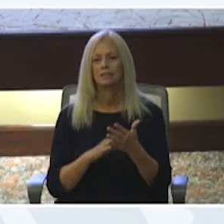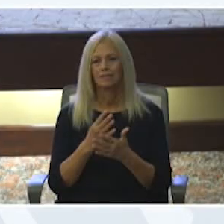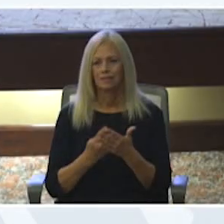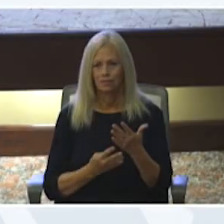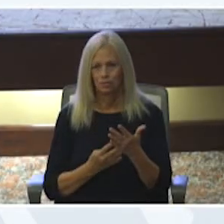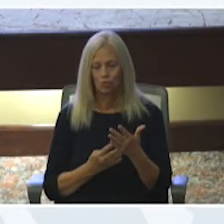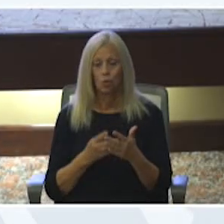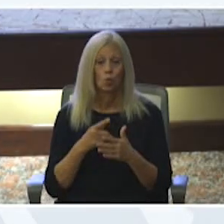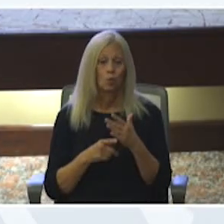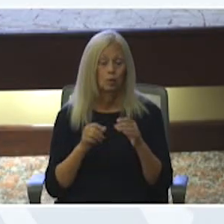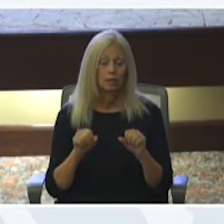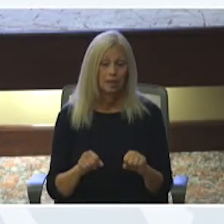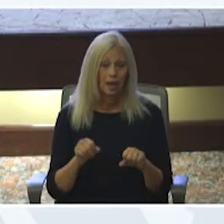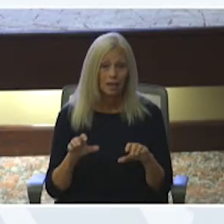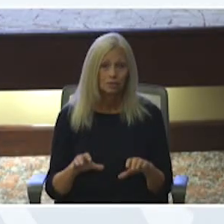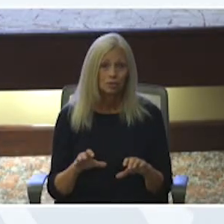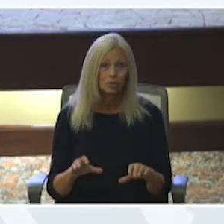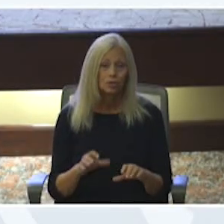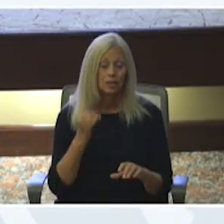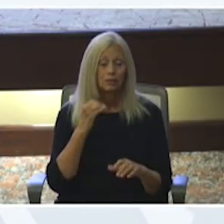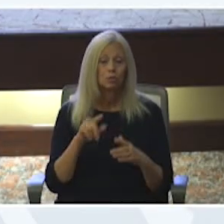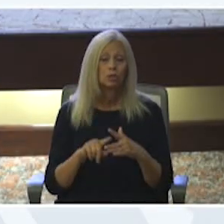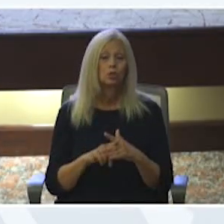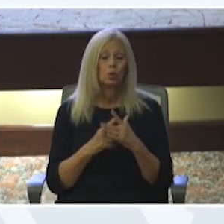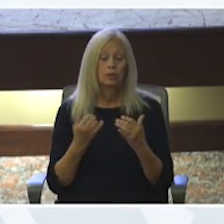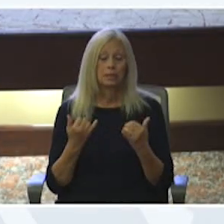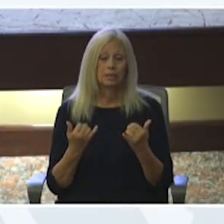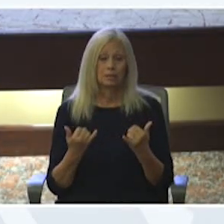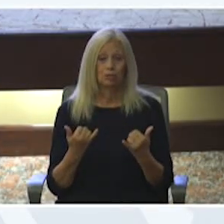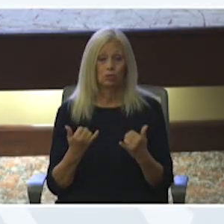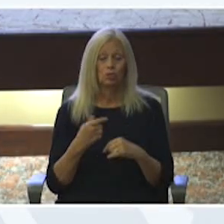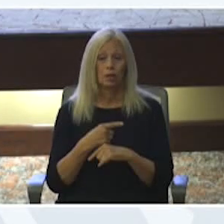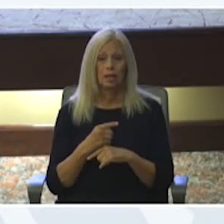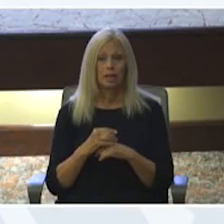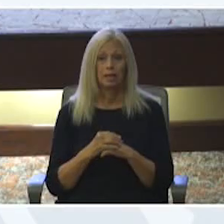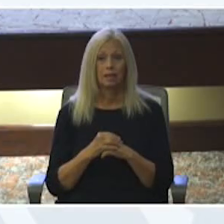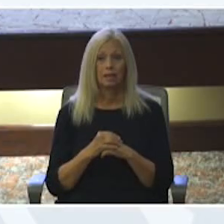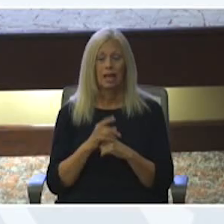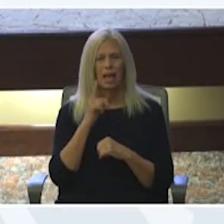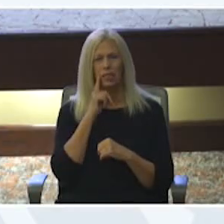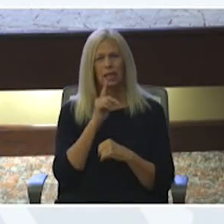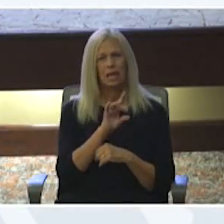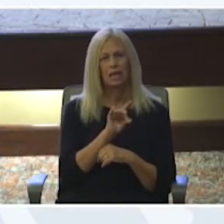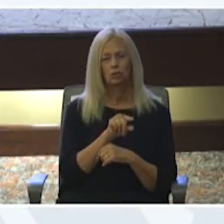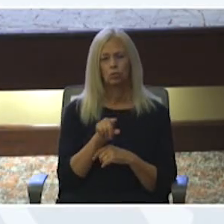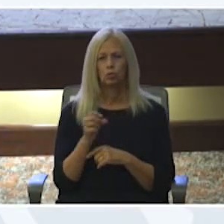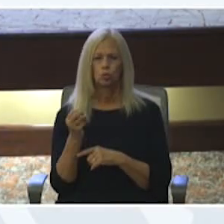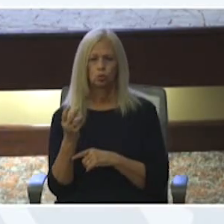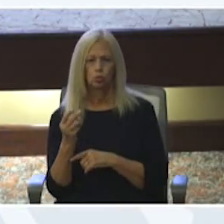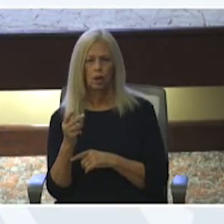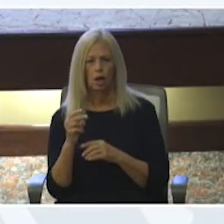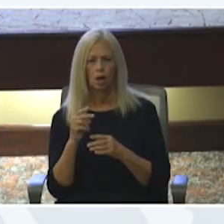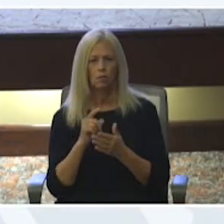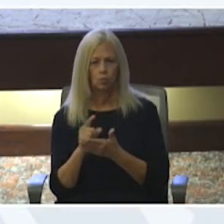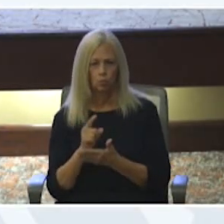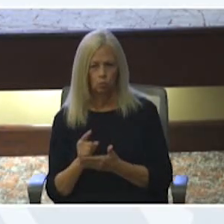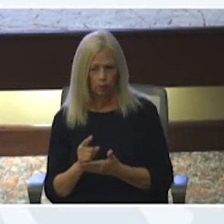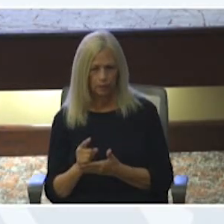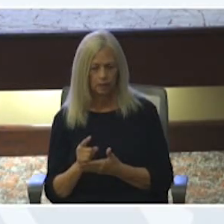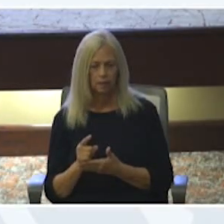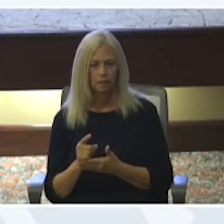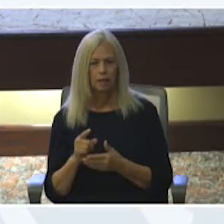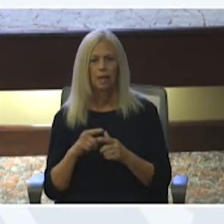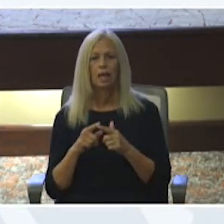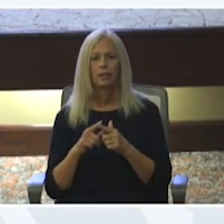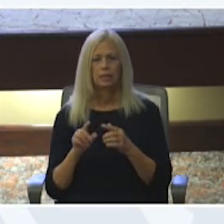what we could be if we, started today. I think it's an 8 to 12 week delivery time on the fixtures, and then we have to